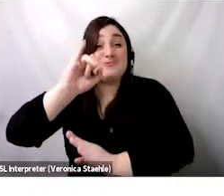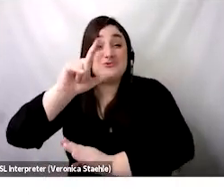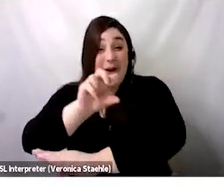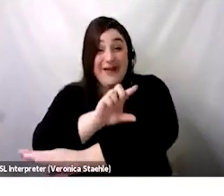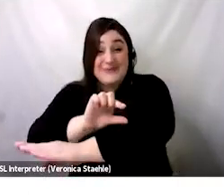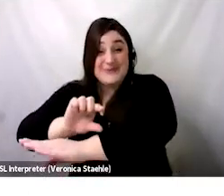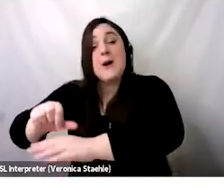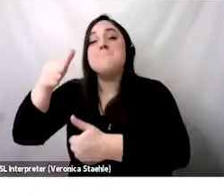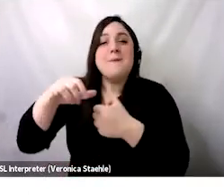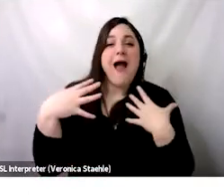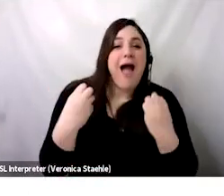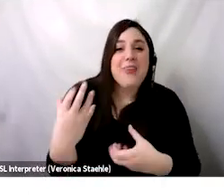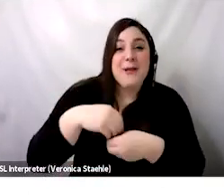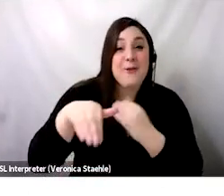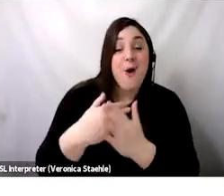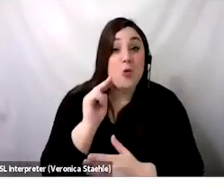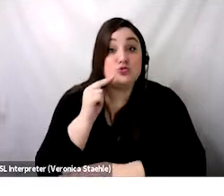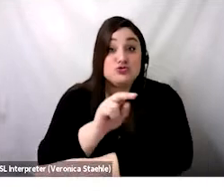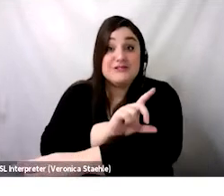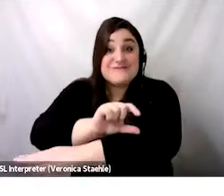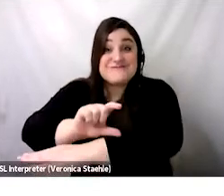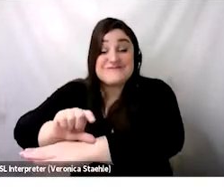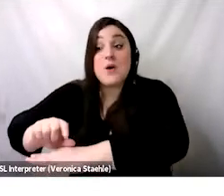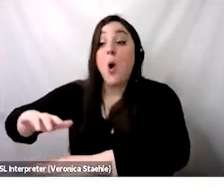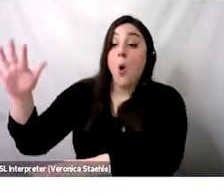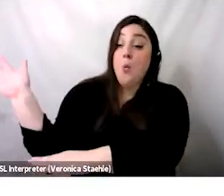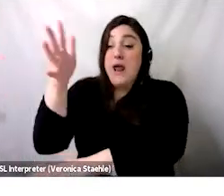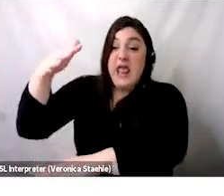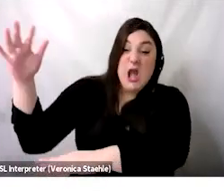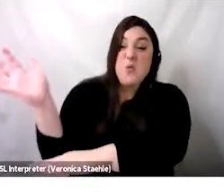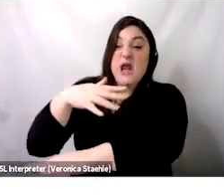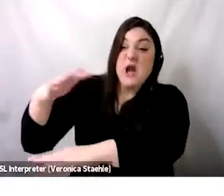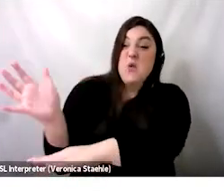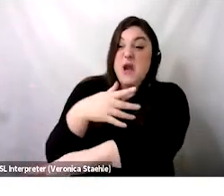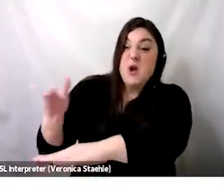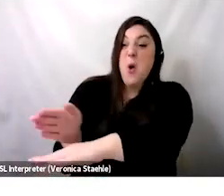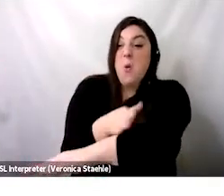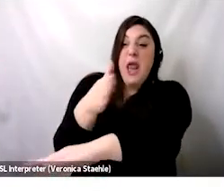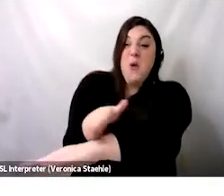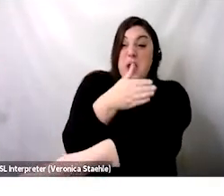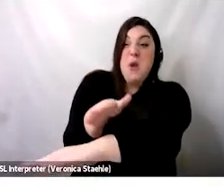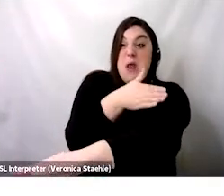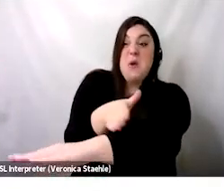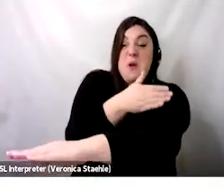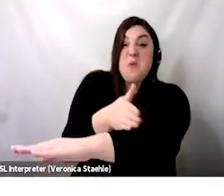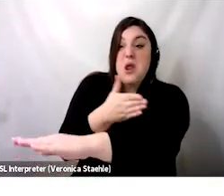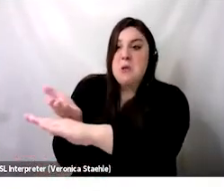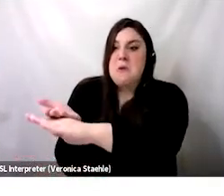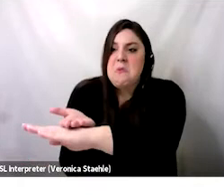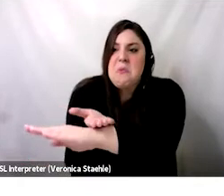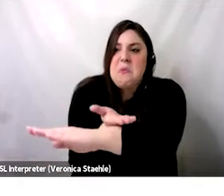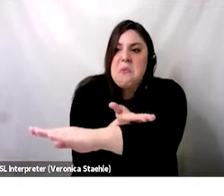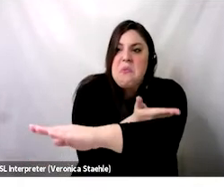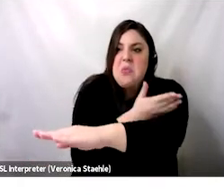back. And this was caused because a lot of farmers were depleting the soil of